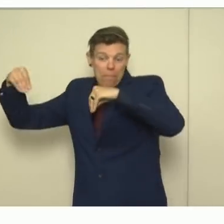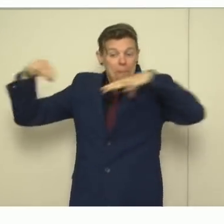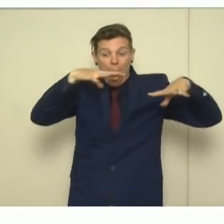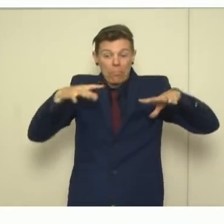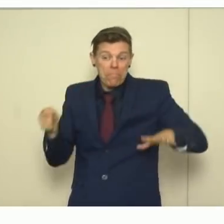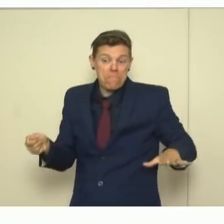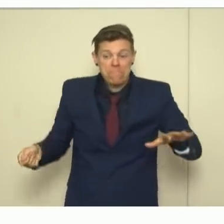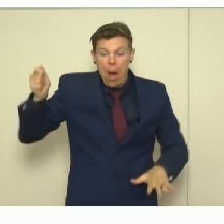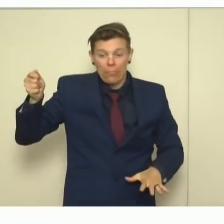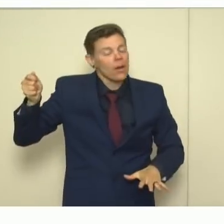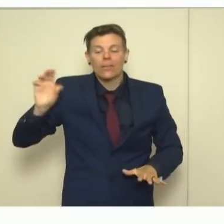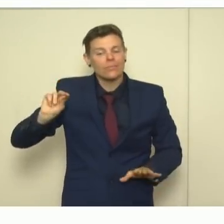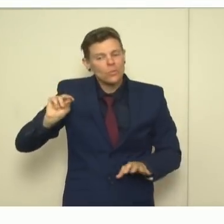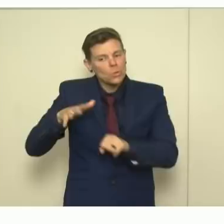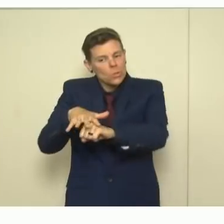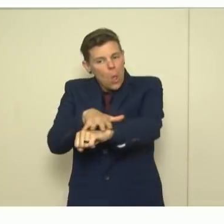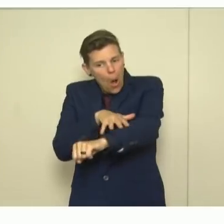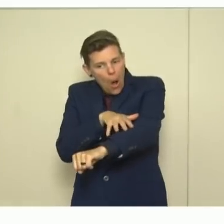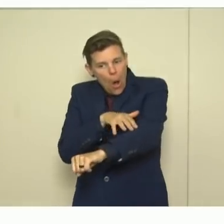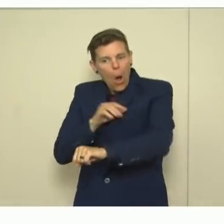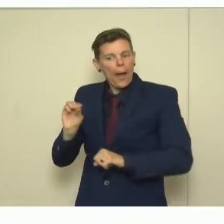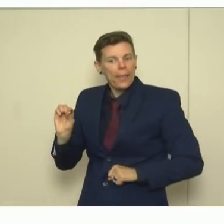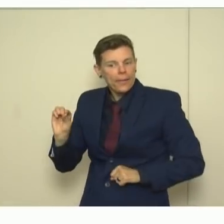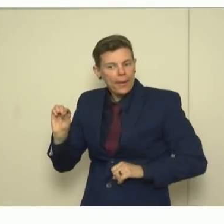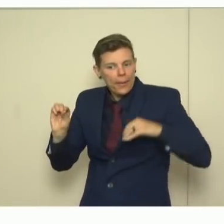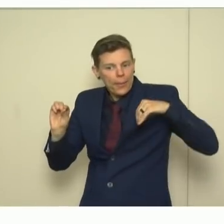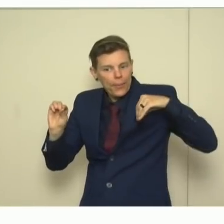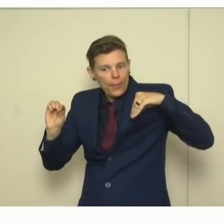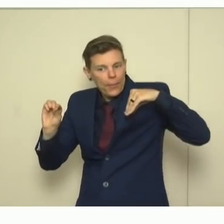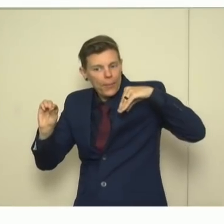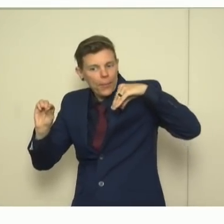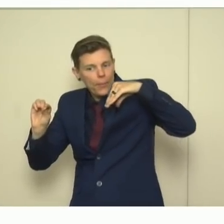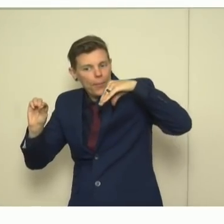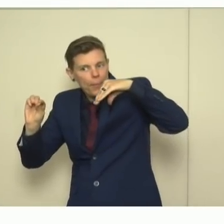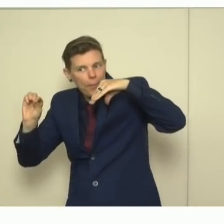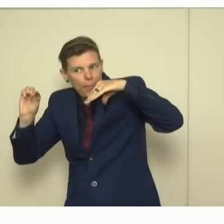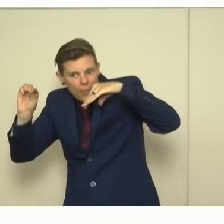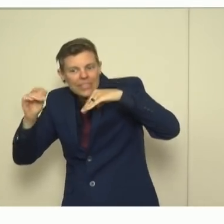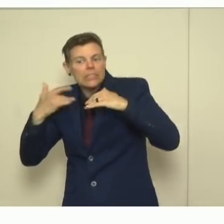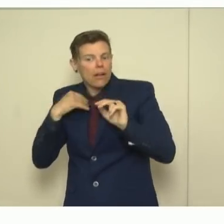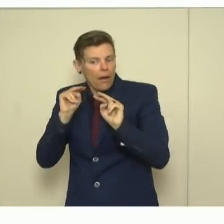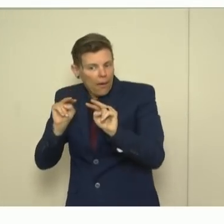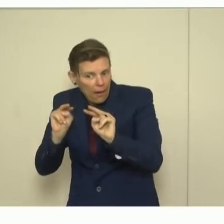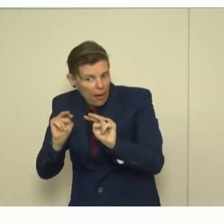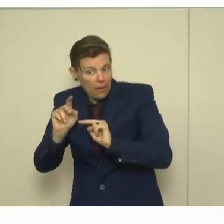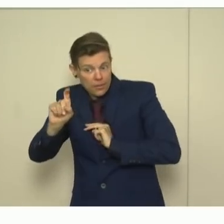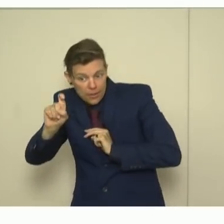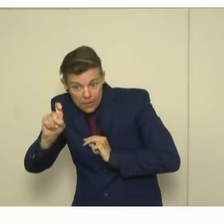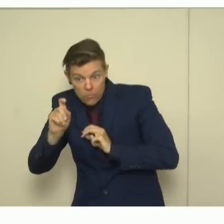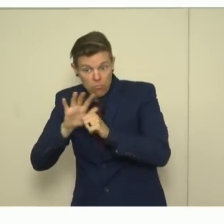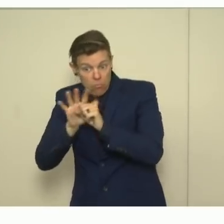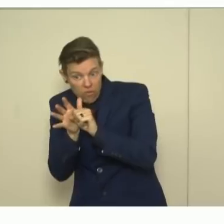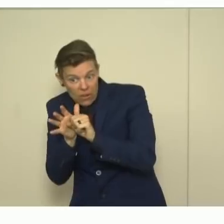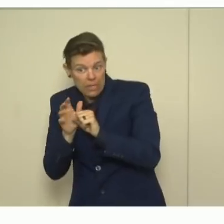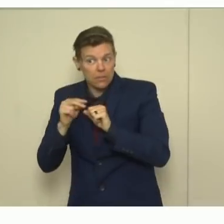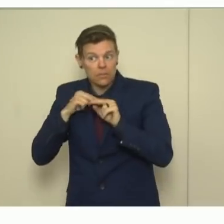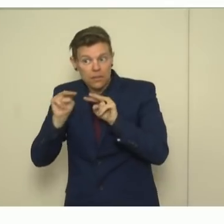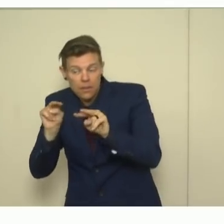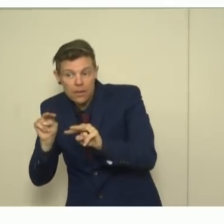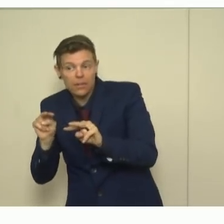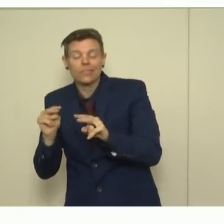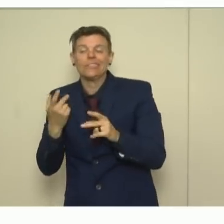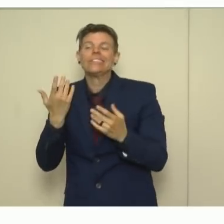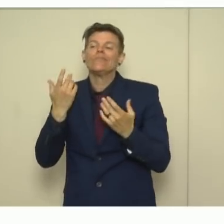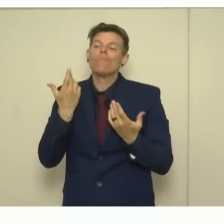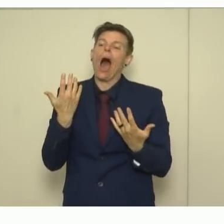doses of reopening and gradually increasing so we can monitor our progress. And unfortunately, it takes 4 to 5 weeks to see the effects. So we'll know